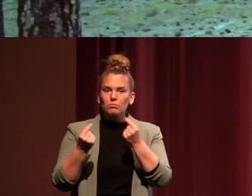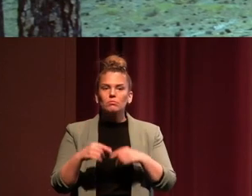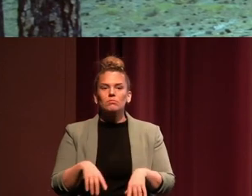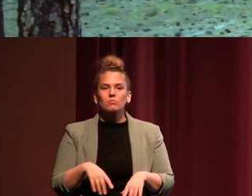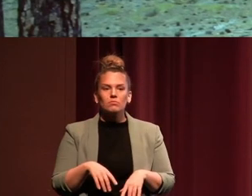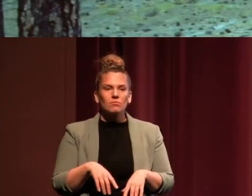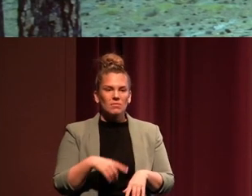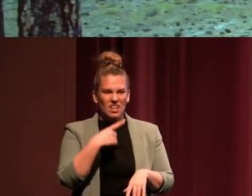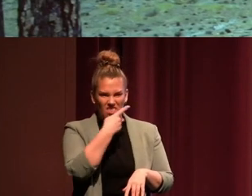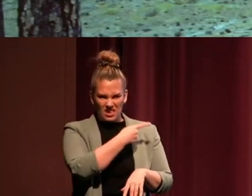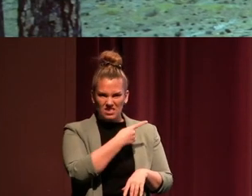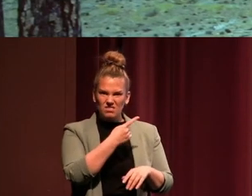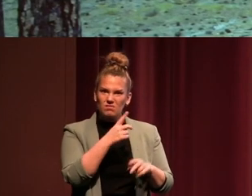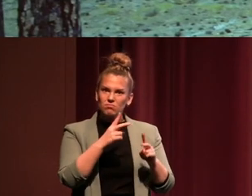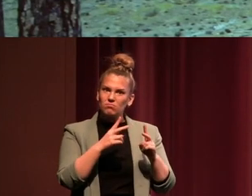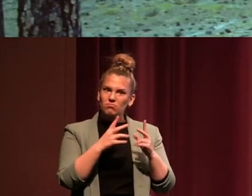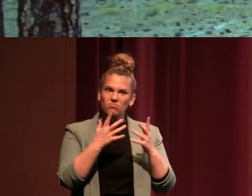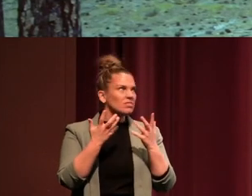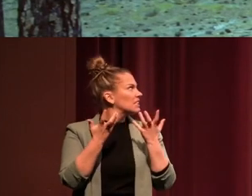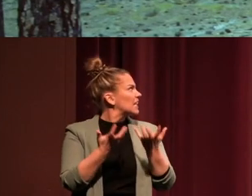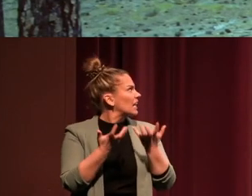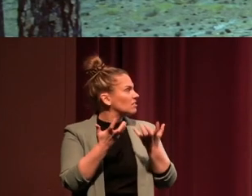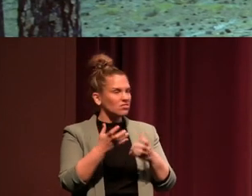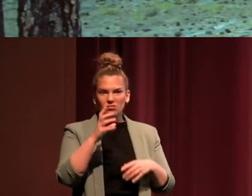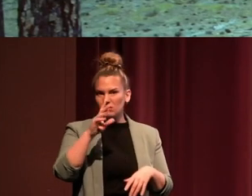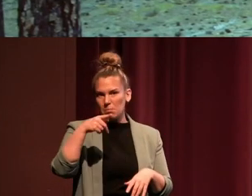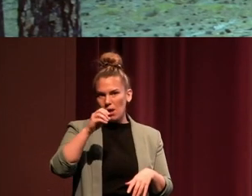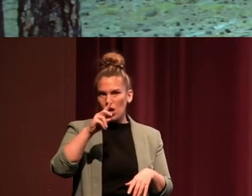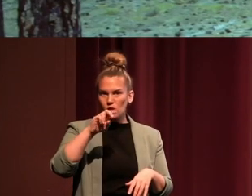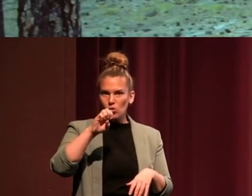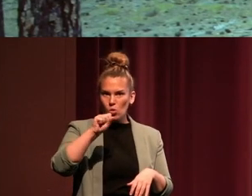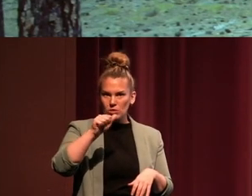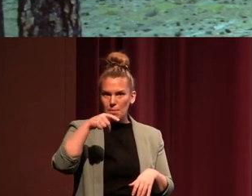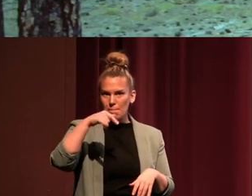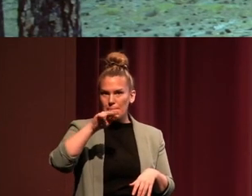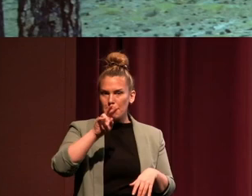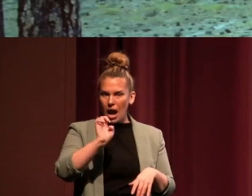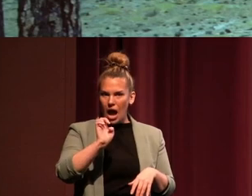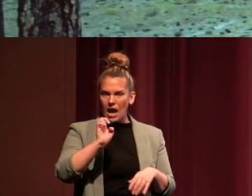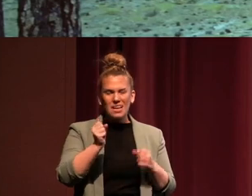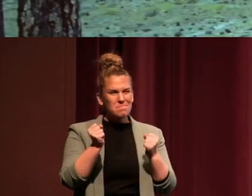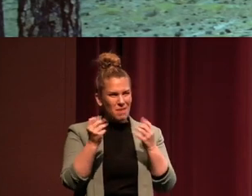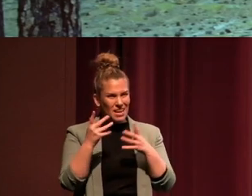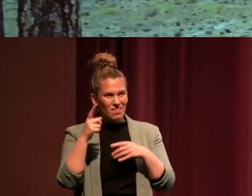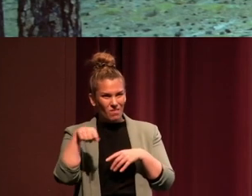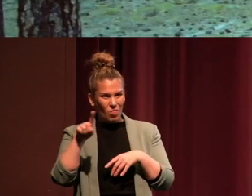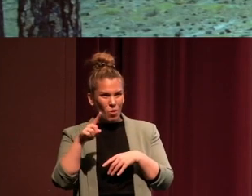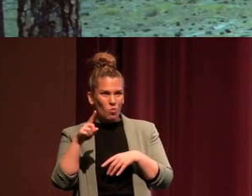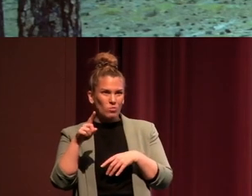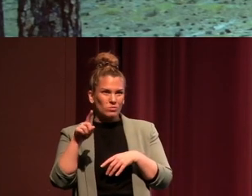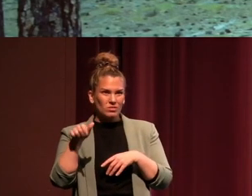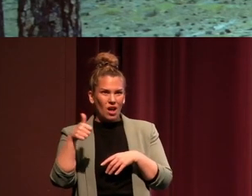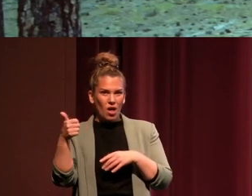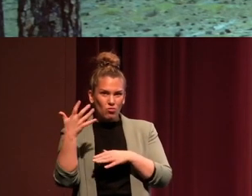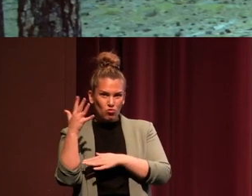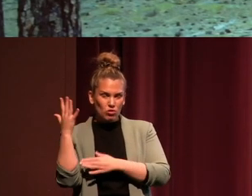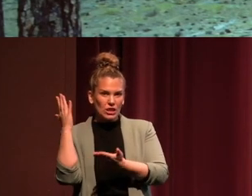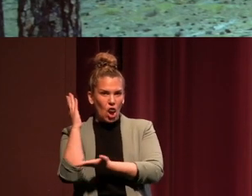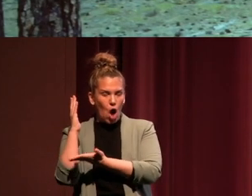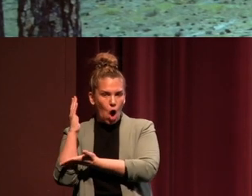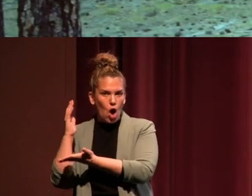of ponderosa pine. Most of the old growth trees were removed by logging about 80 to 90 years ago.